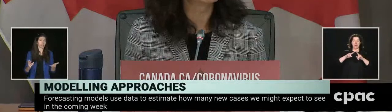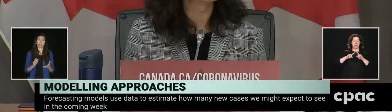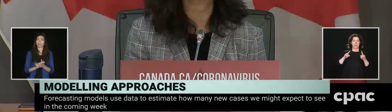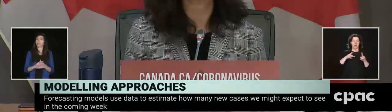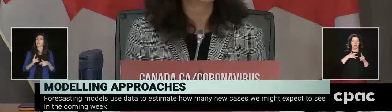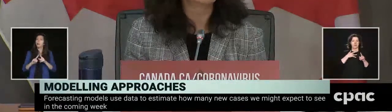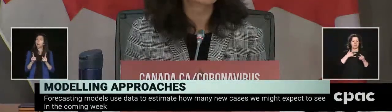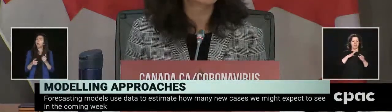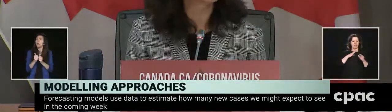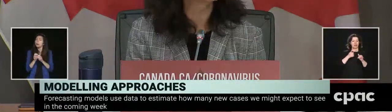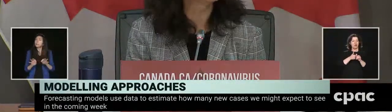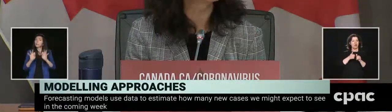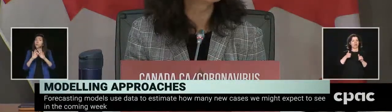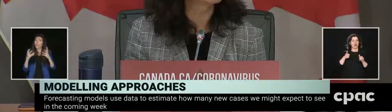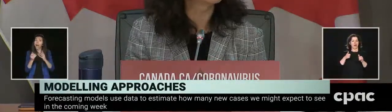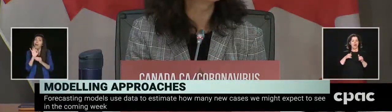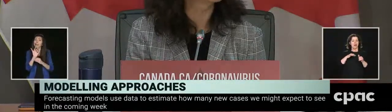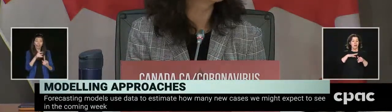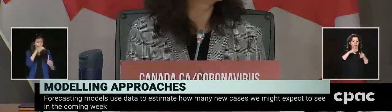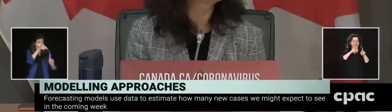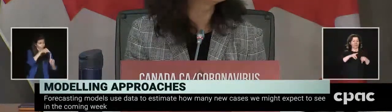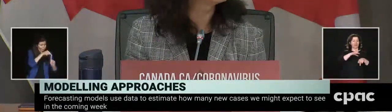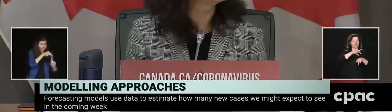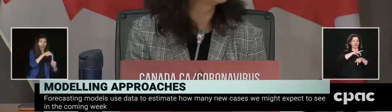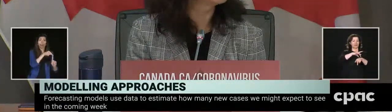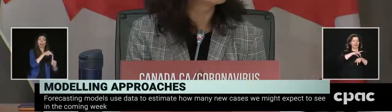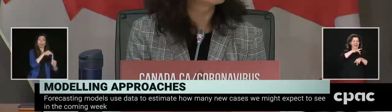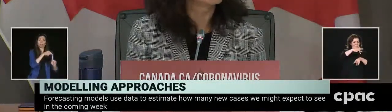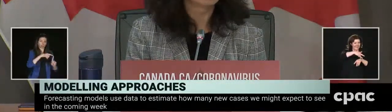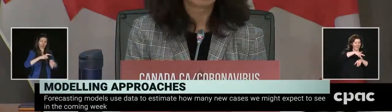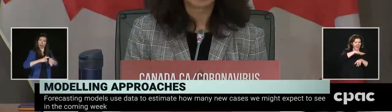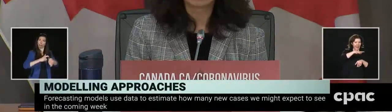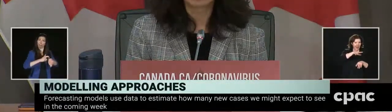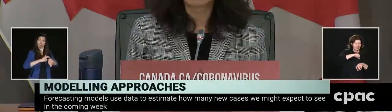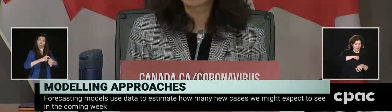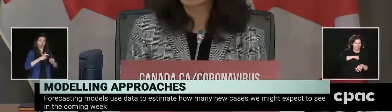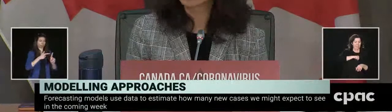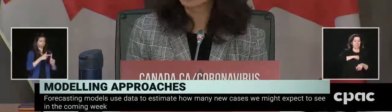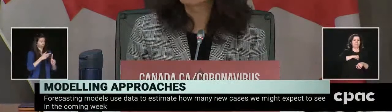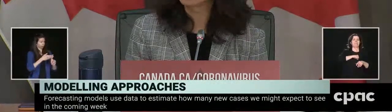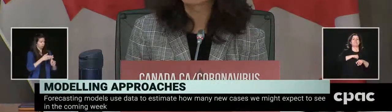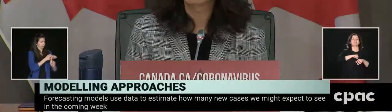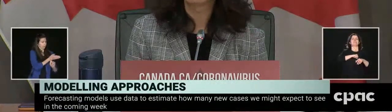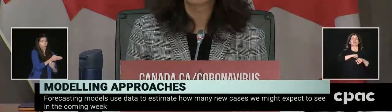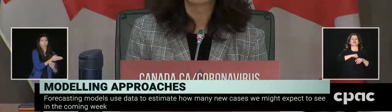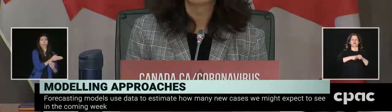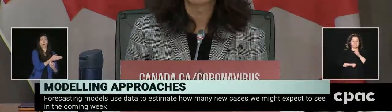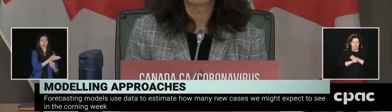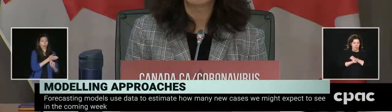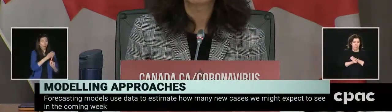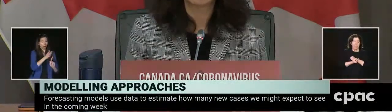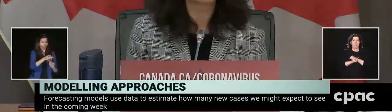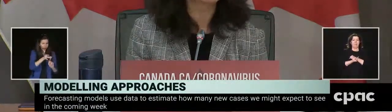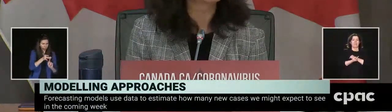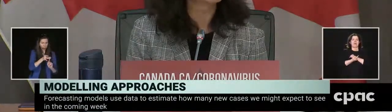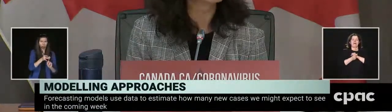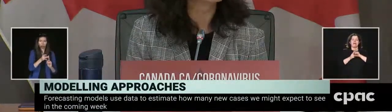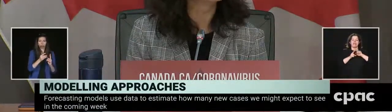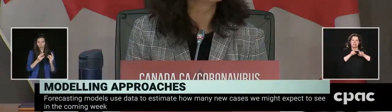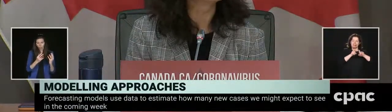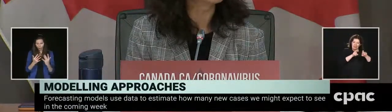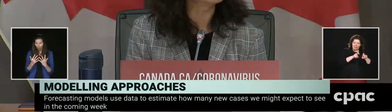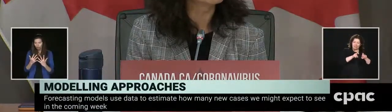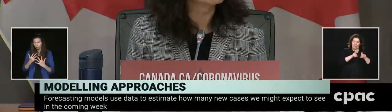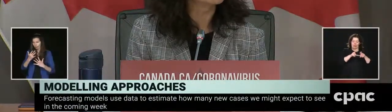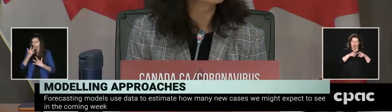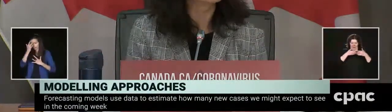diagnosed, tested, and reported, that could be a space of at least 2 weeks. And during that time, you have to be really cautious. You don't actually